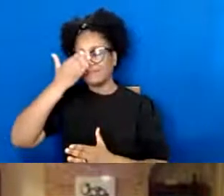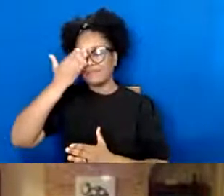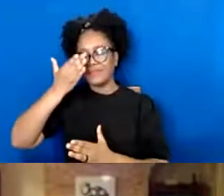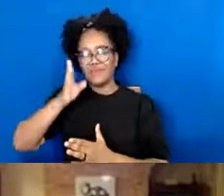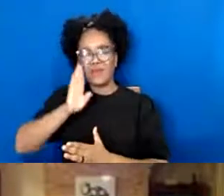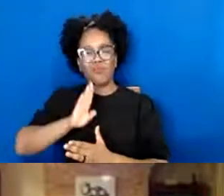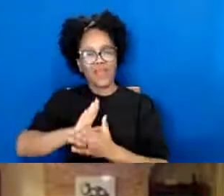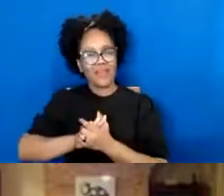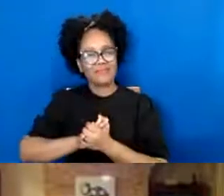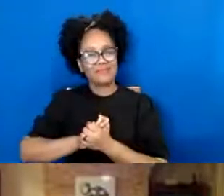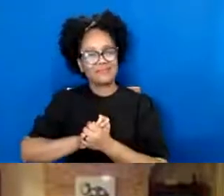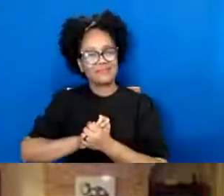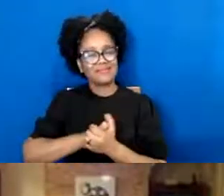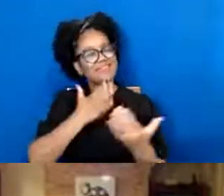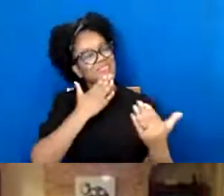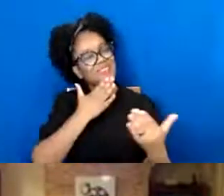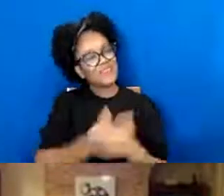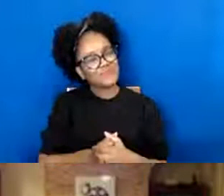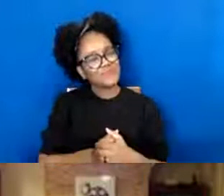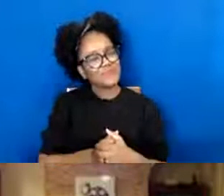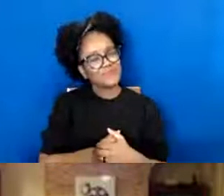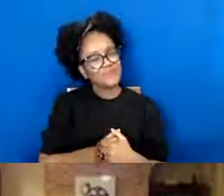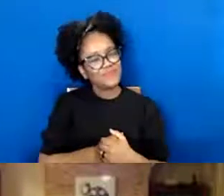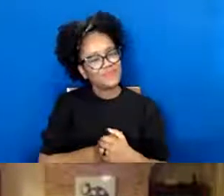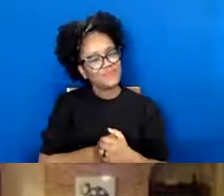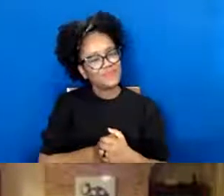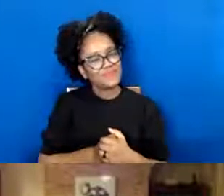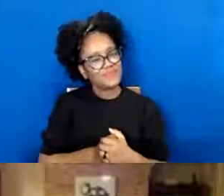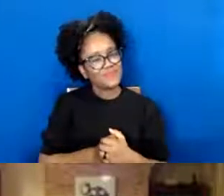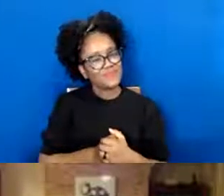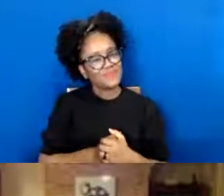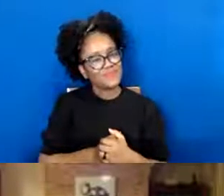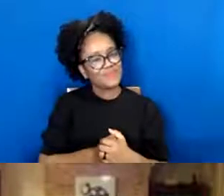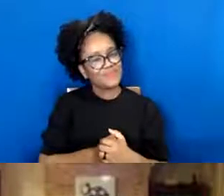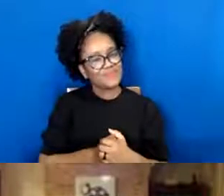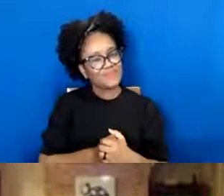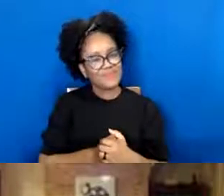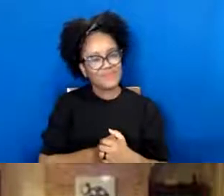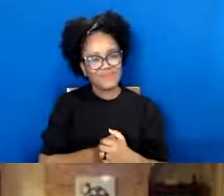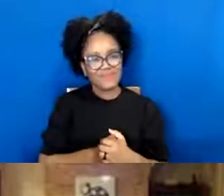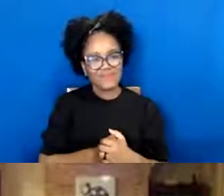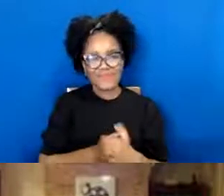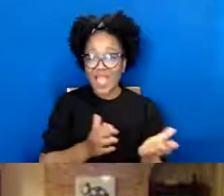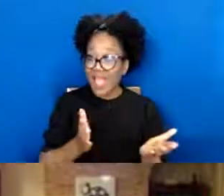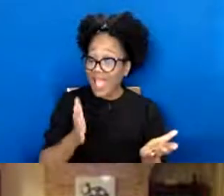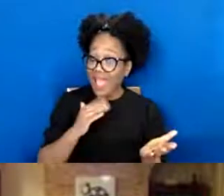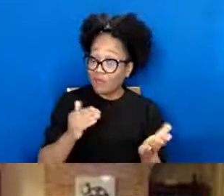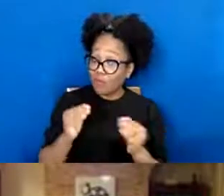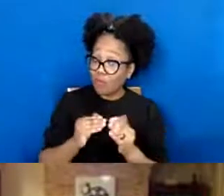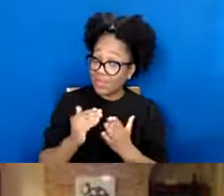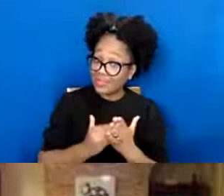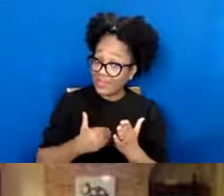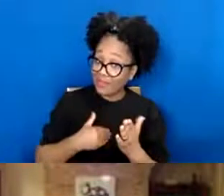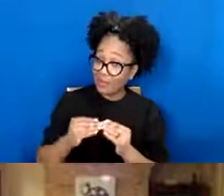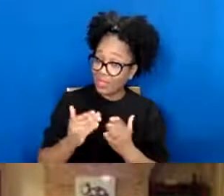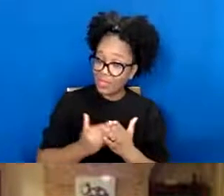for that. I appreciate that. I can't share more lists, okay. Go ahead. I made more lists. Oh